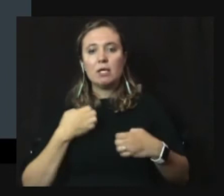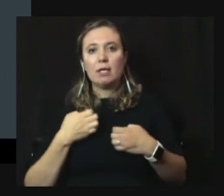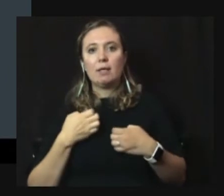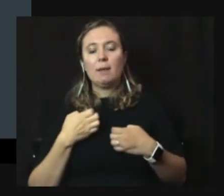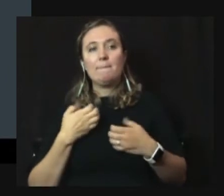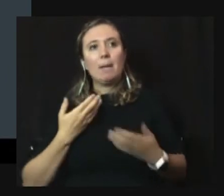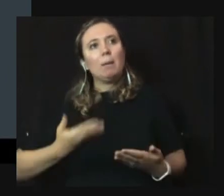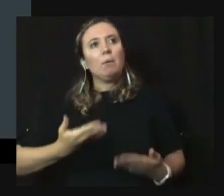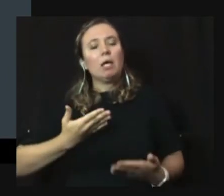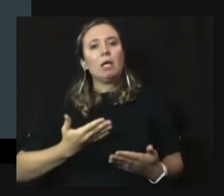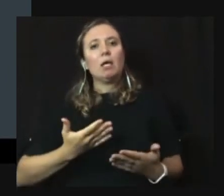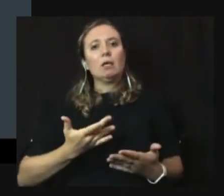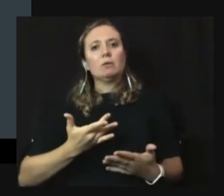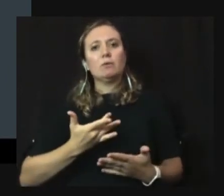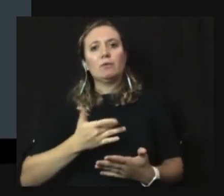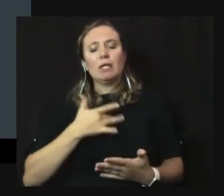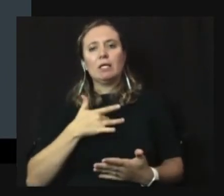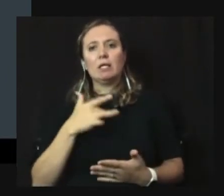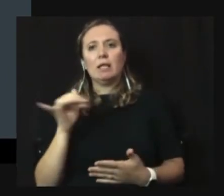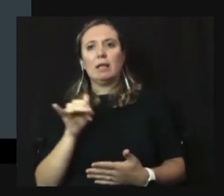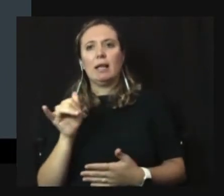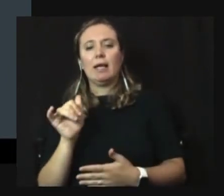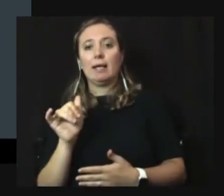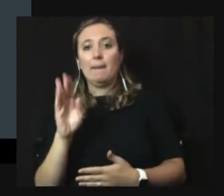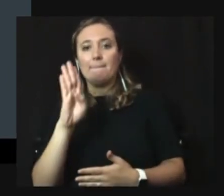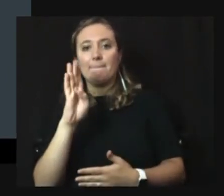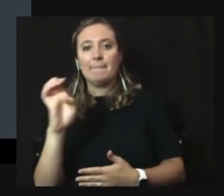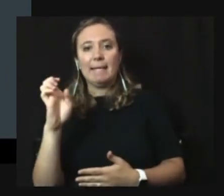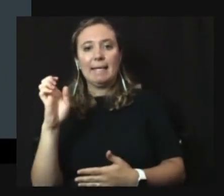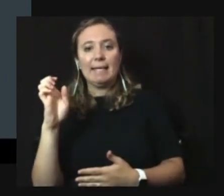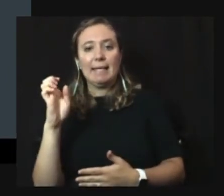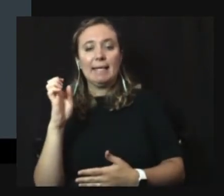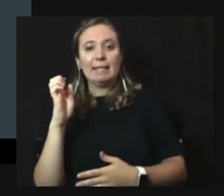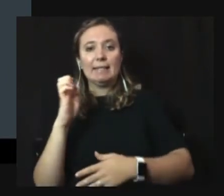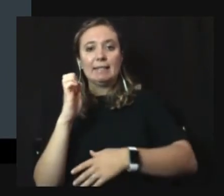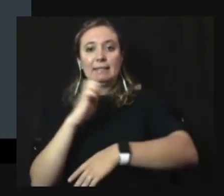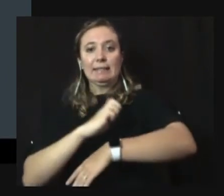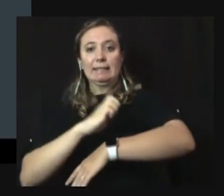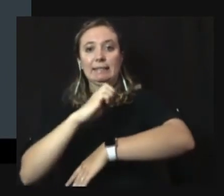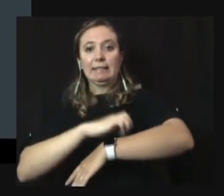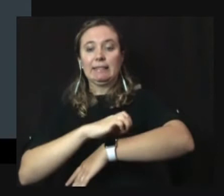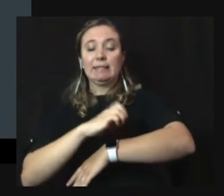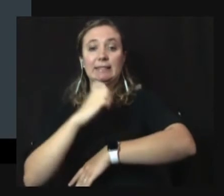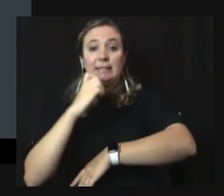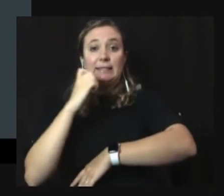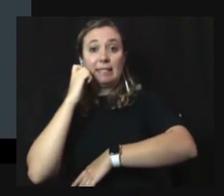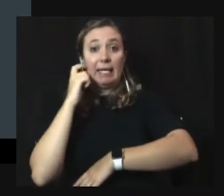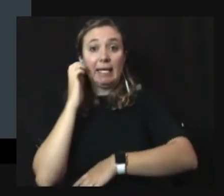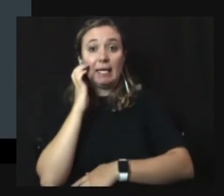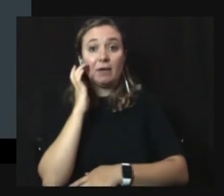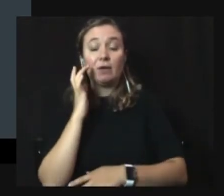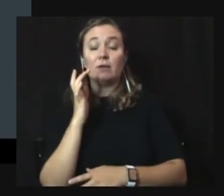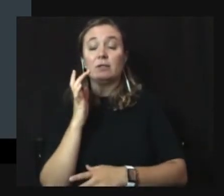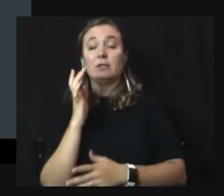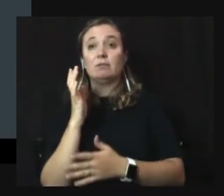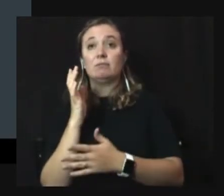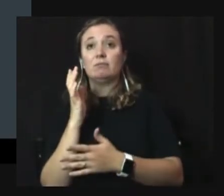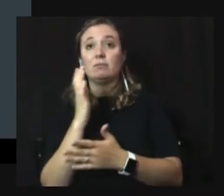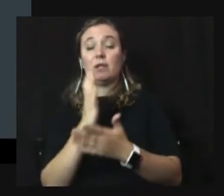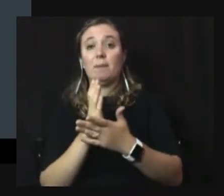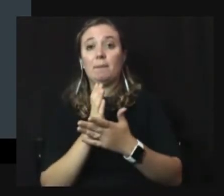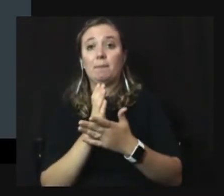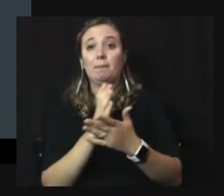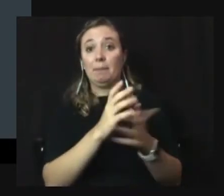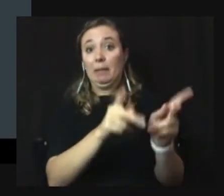may feel like a bee sting to some people, and for me it would feel like